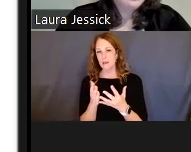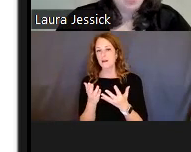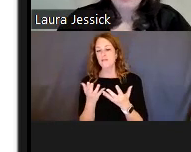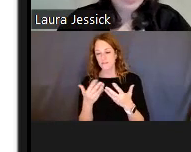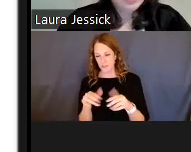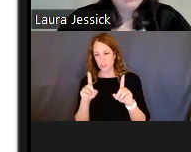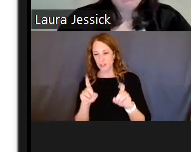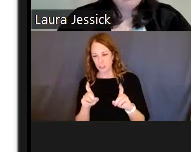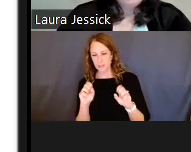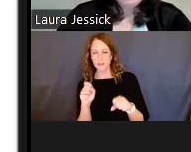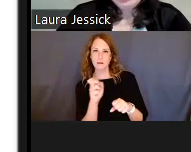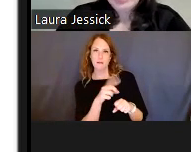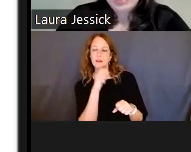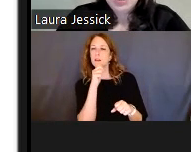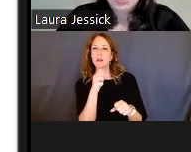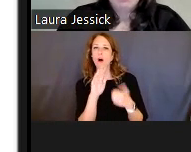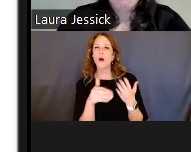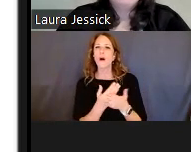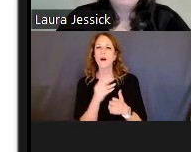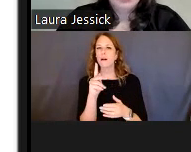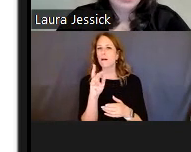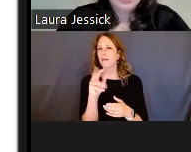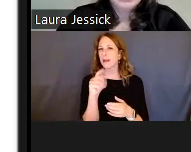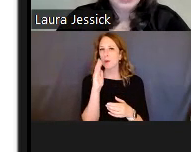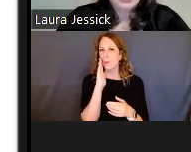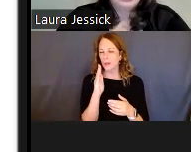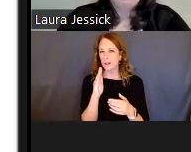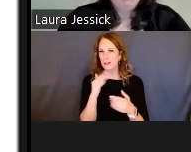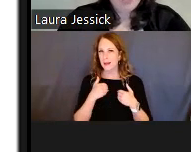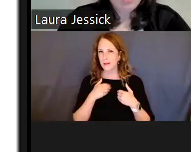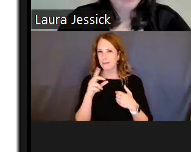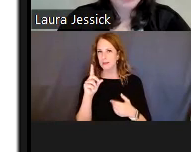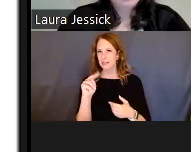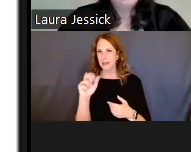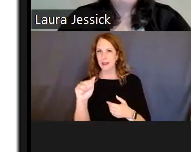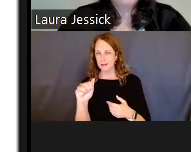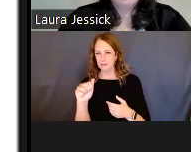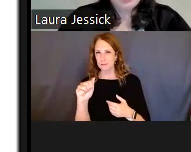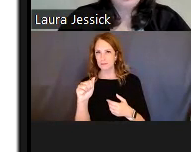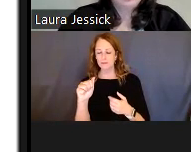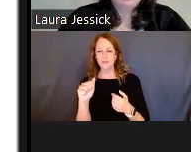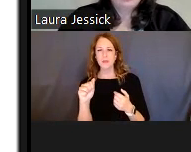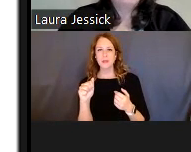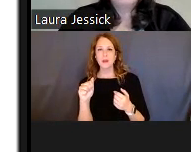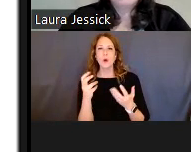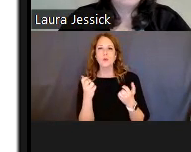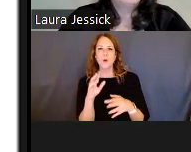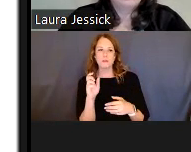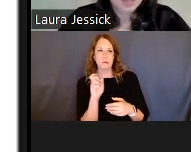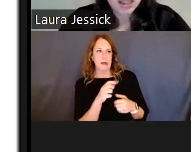because not every kit that's tested is going to yield a DNA profile. So we don't want to ask